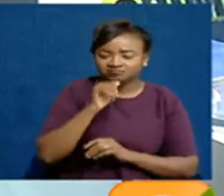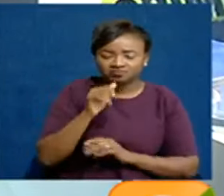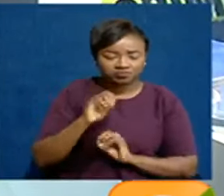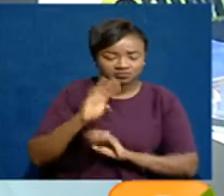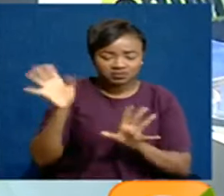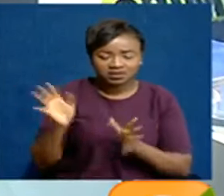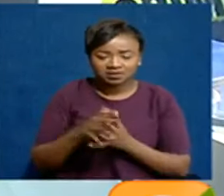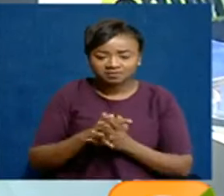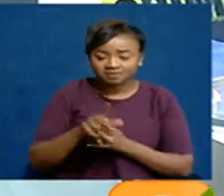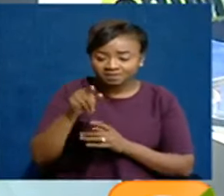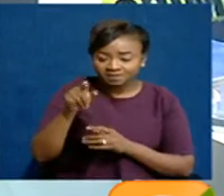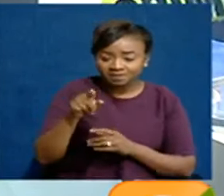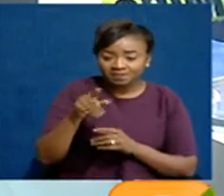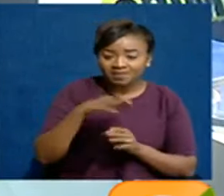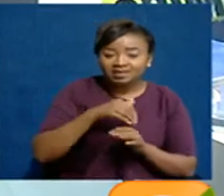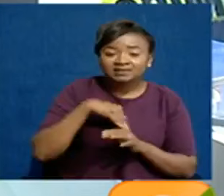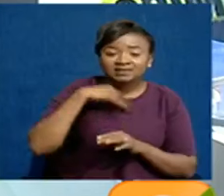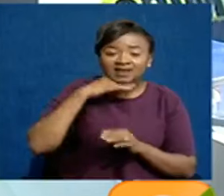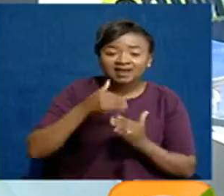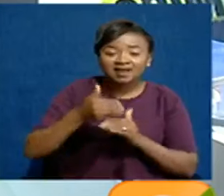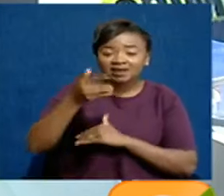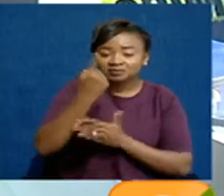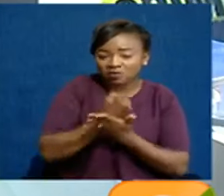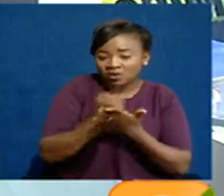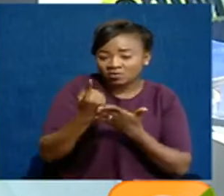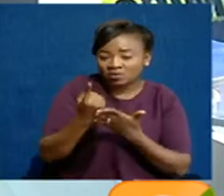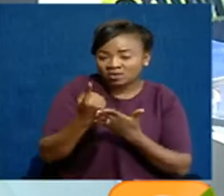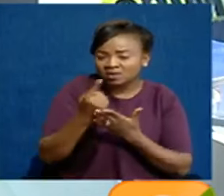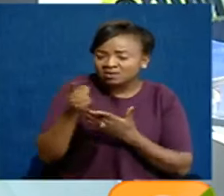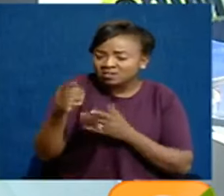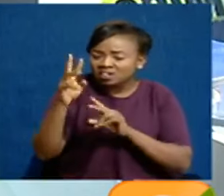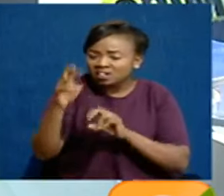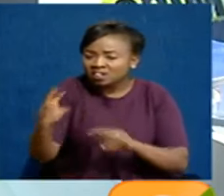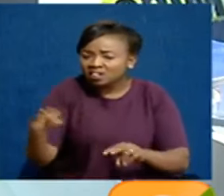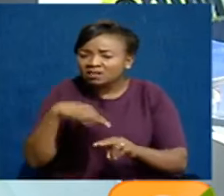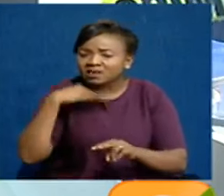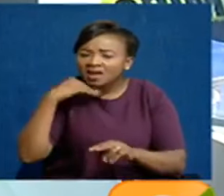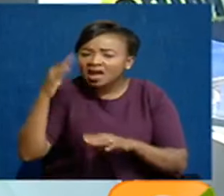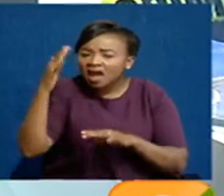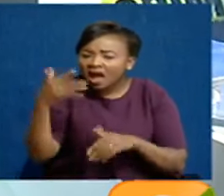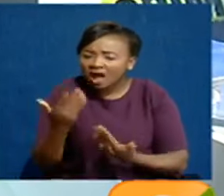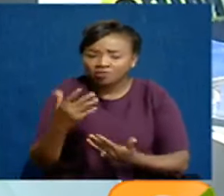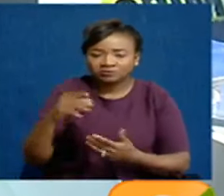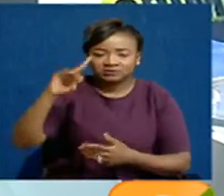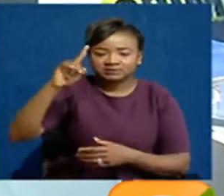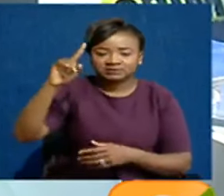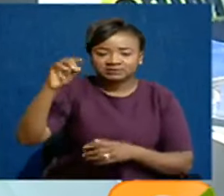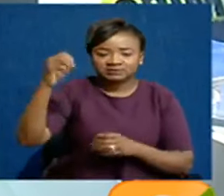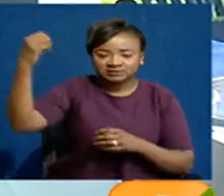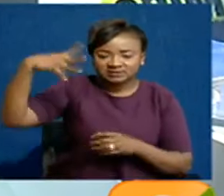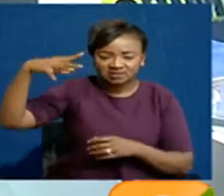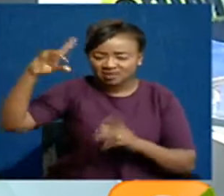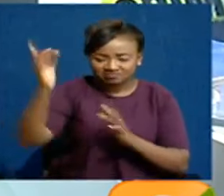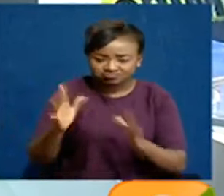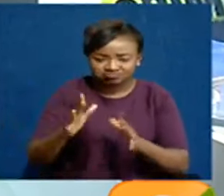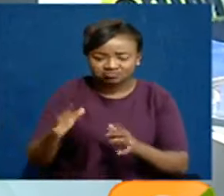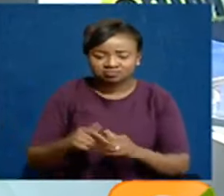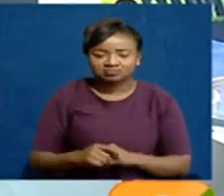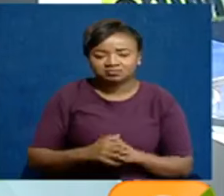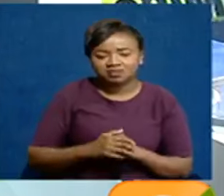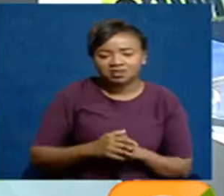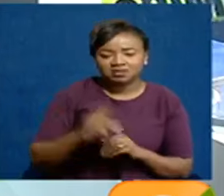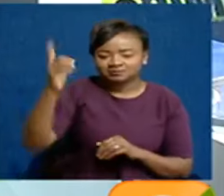Kisumu, with the cause of her death having been enlisted as electrocution. The family is, however, raising questions over the cause of her